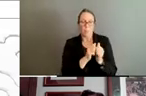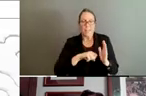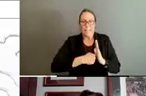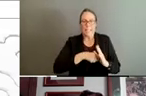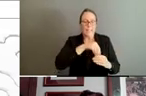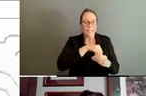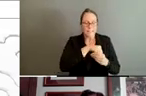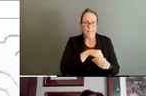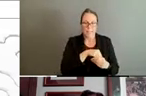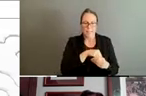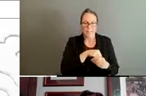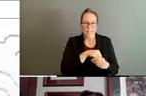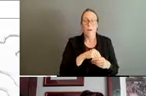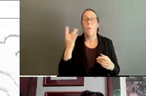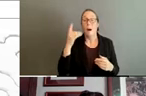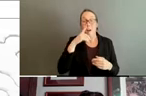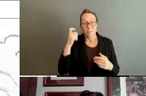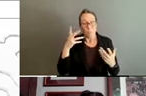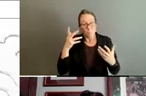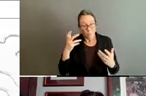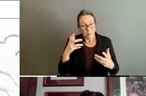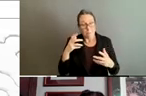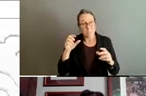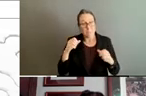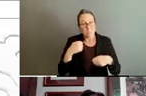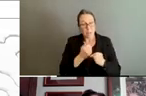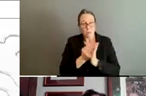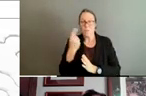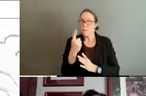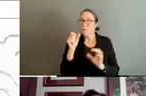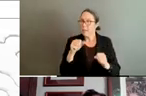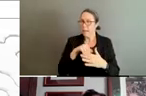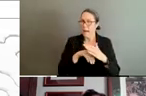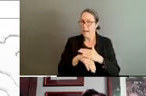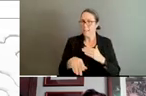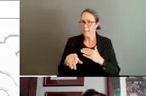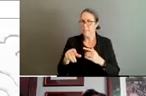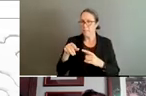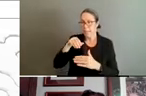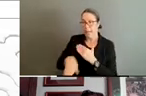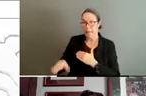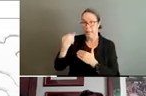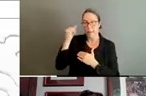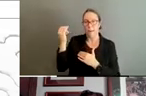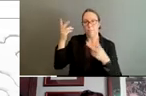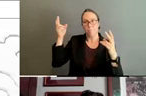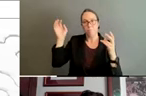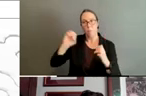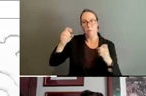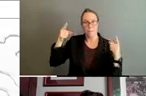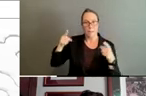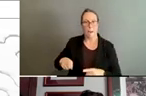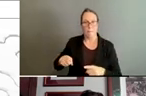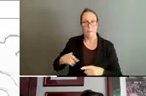we want to make sure that somebody's able to access grandma if need be. And so when we talk about, you know, preparing